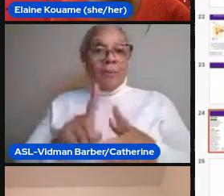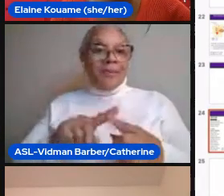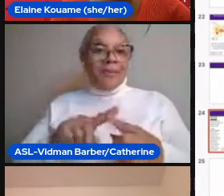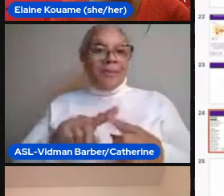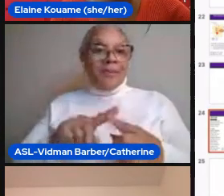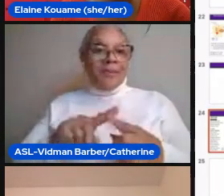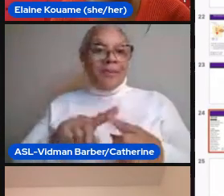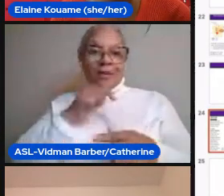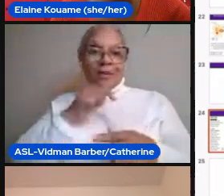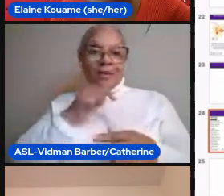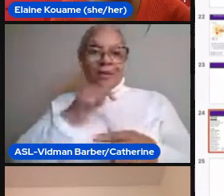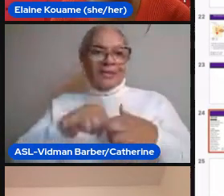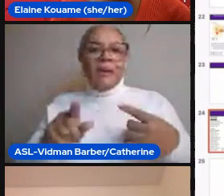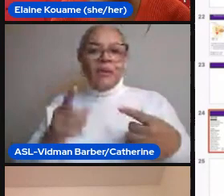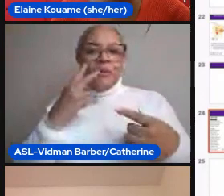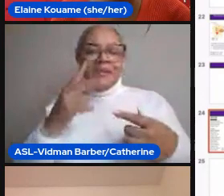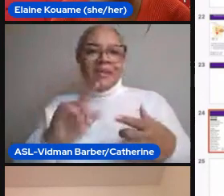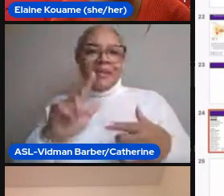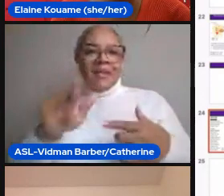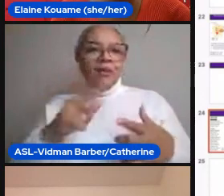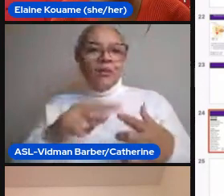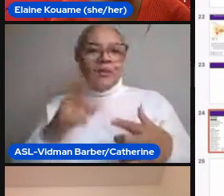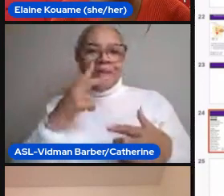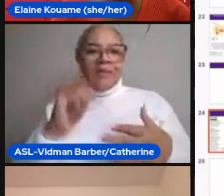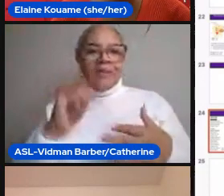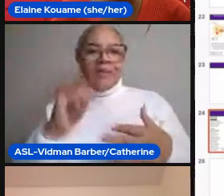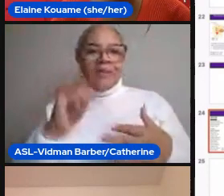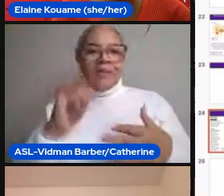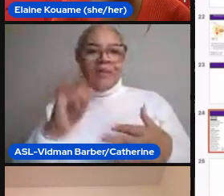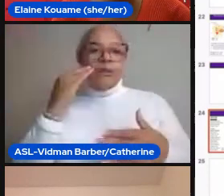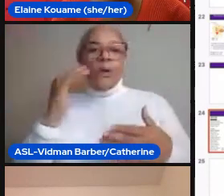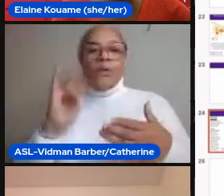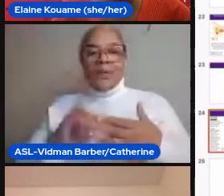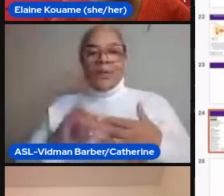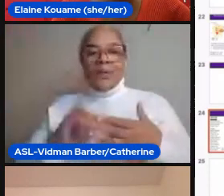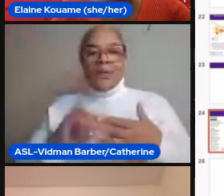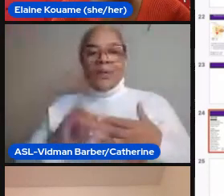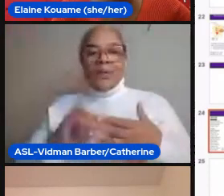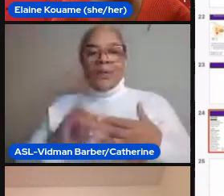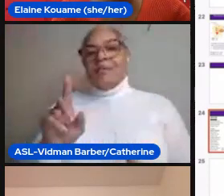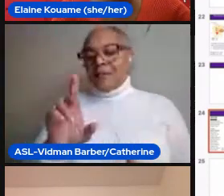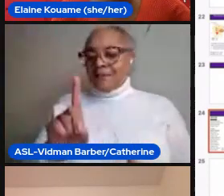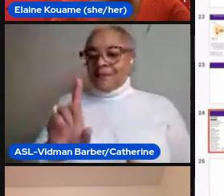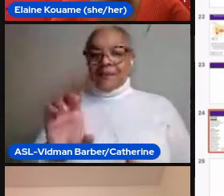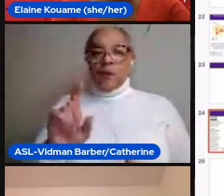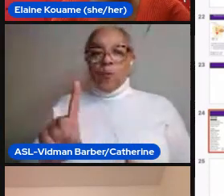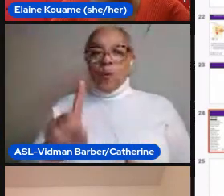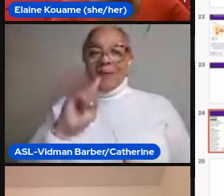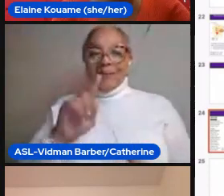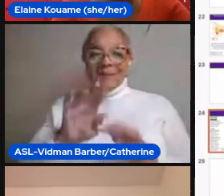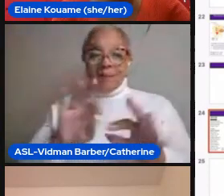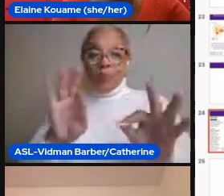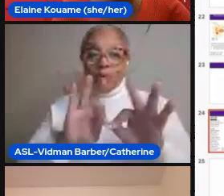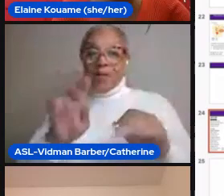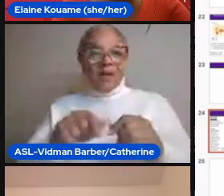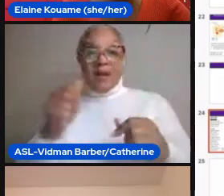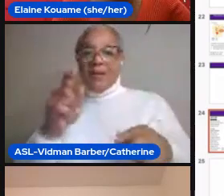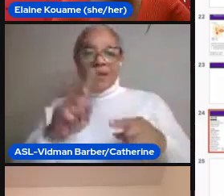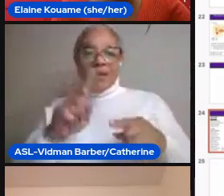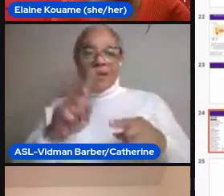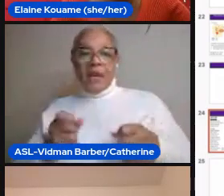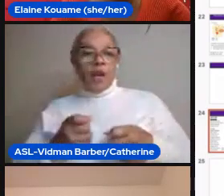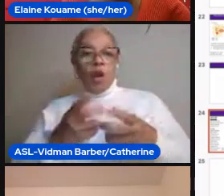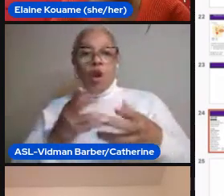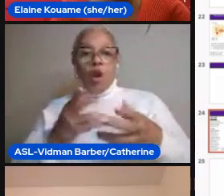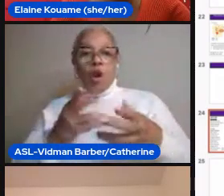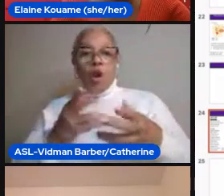in the lamina propria, you see those Th1. So we know that dendritic cell DC1 are key. So other DCs cannot induce this phenotype. What